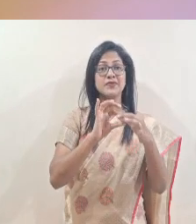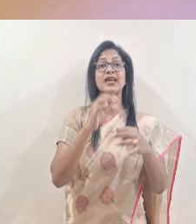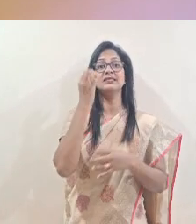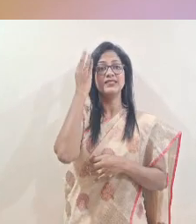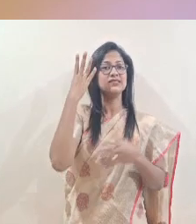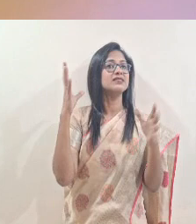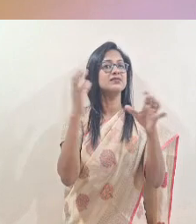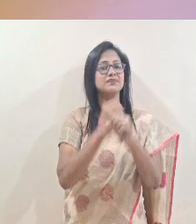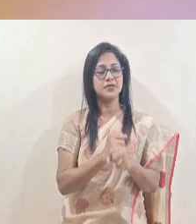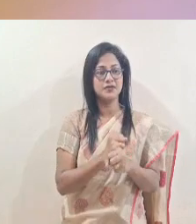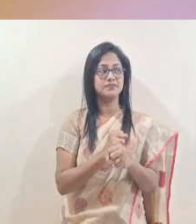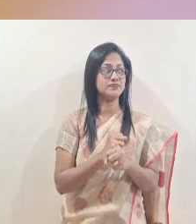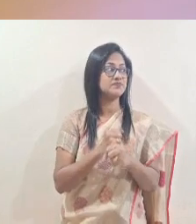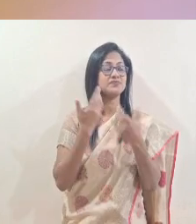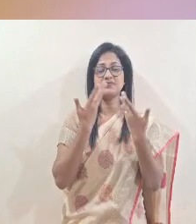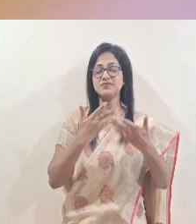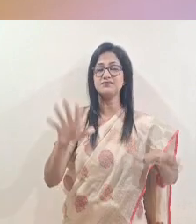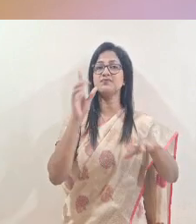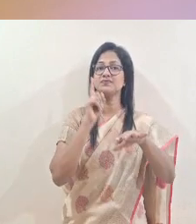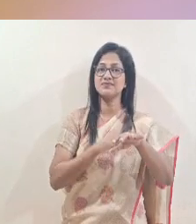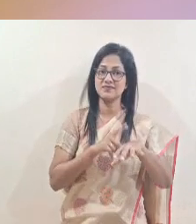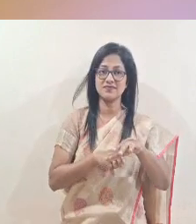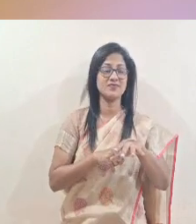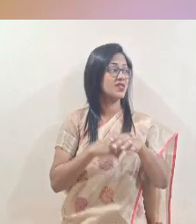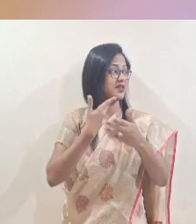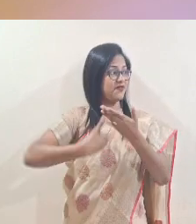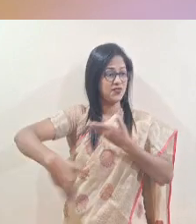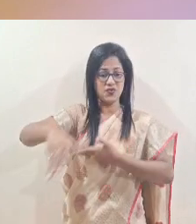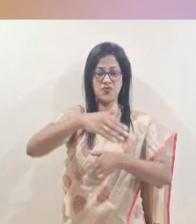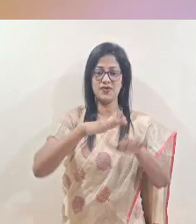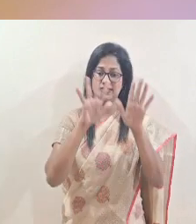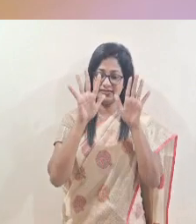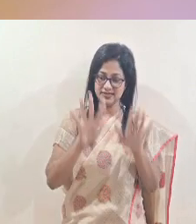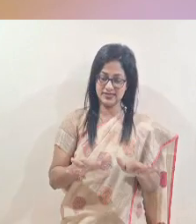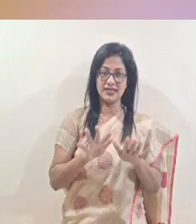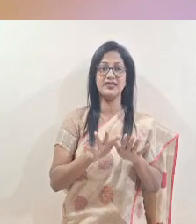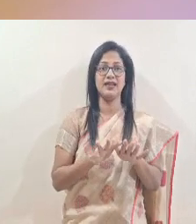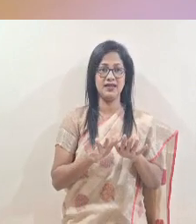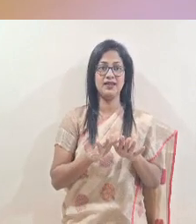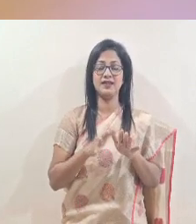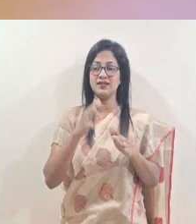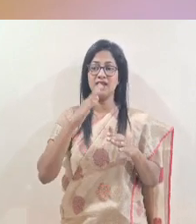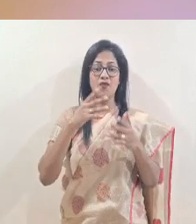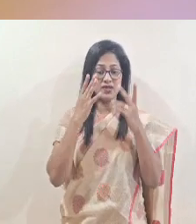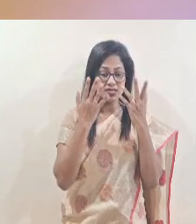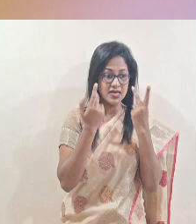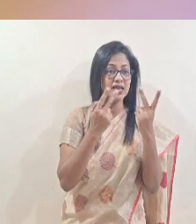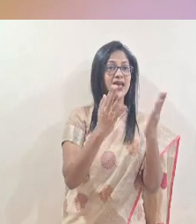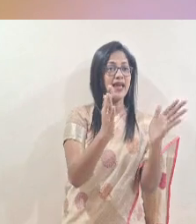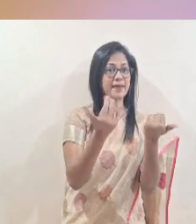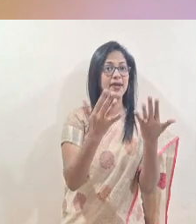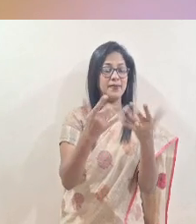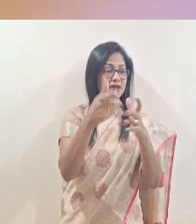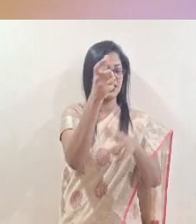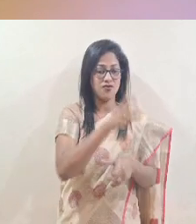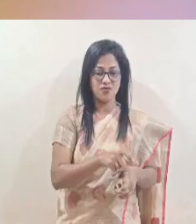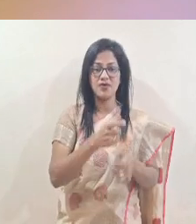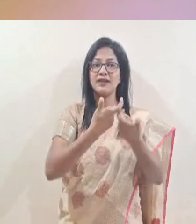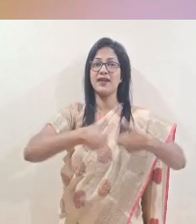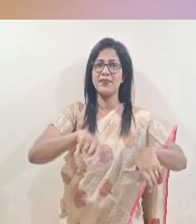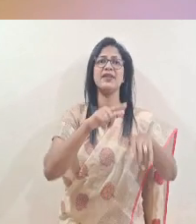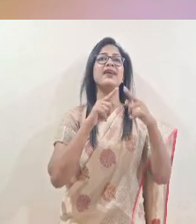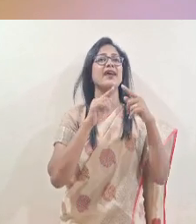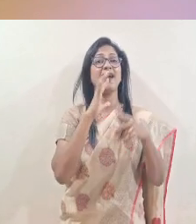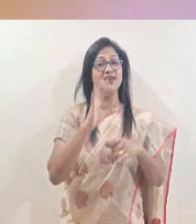that at any given time, all of us sitting in this room, even who may seem like able bodied, are actually temporarily able